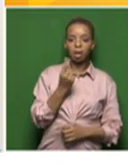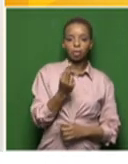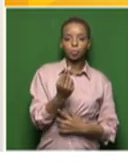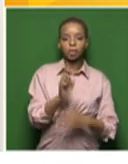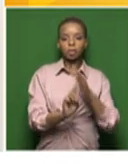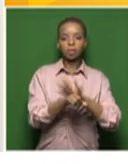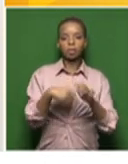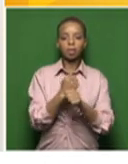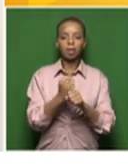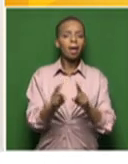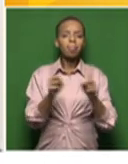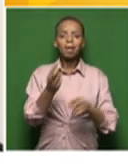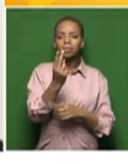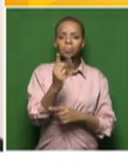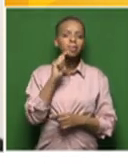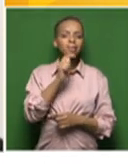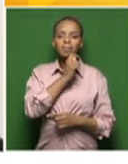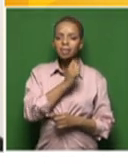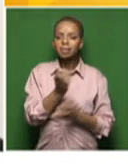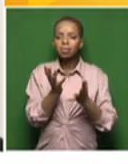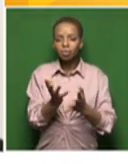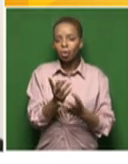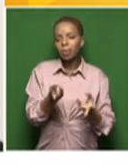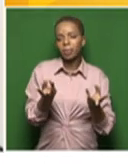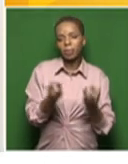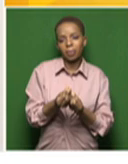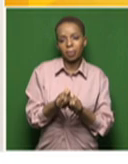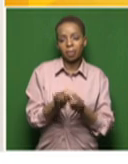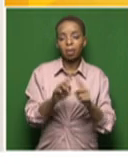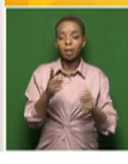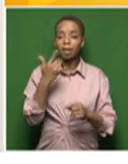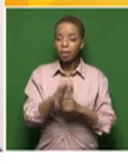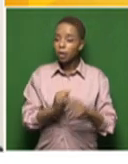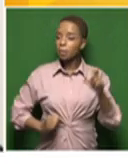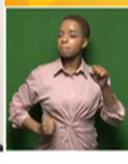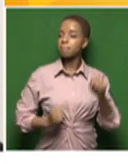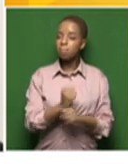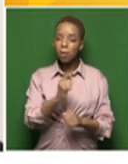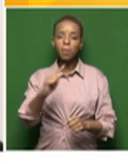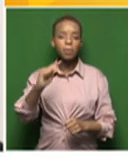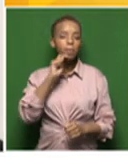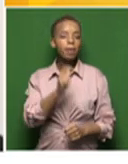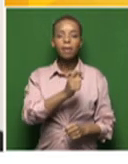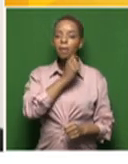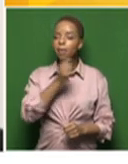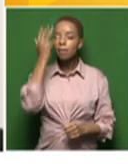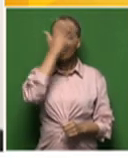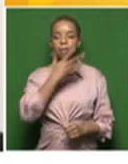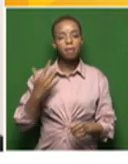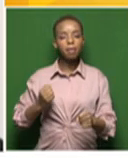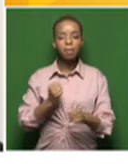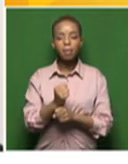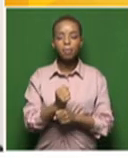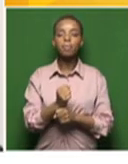low. But yeah, if you do have a very, very, very identical twin, then that is the only edge case that device cannot